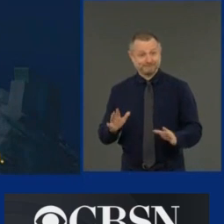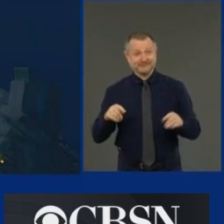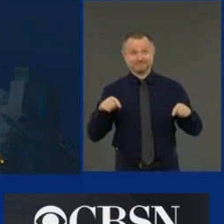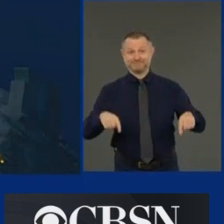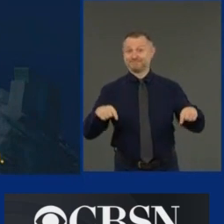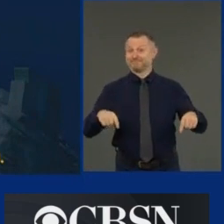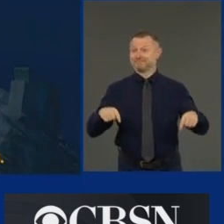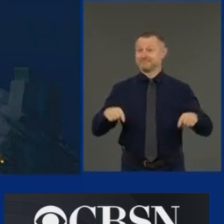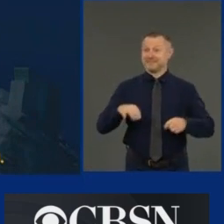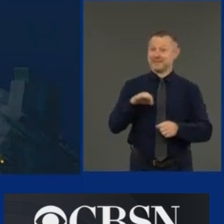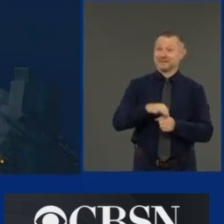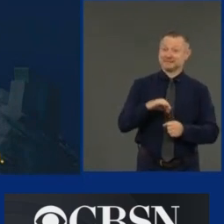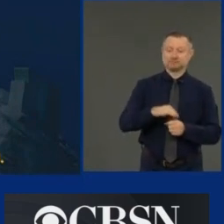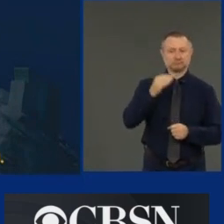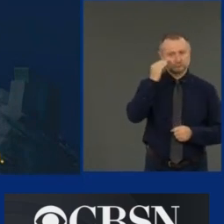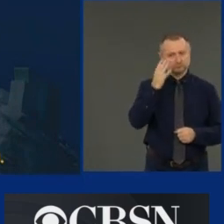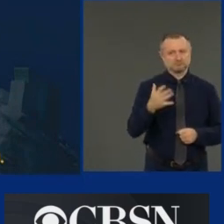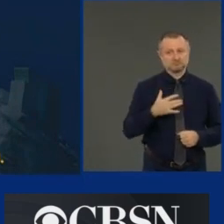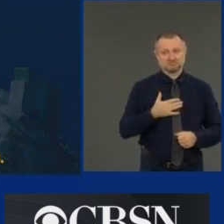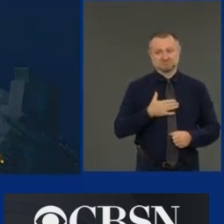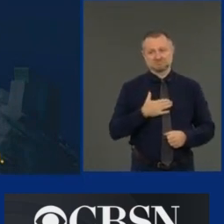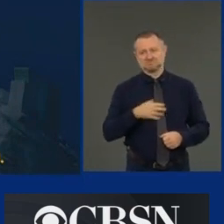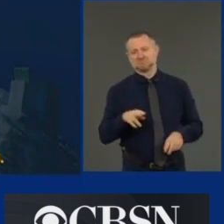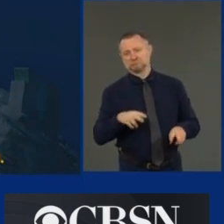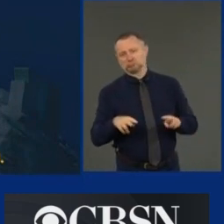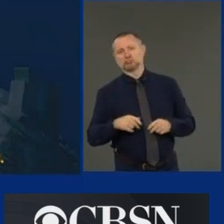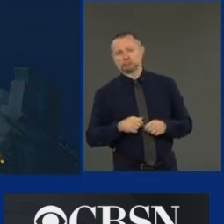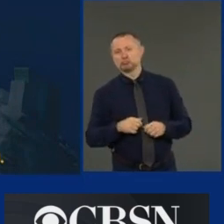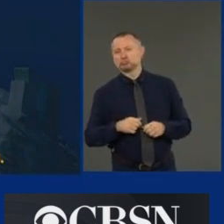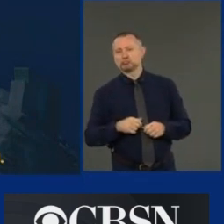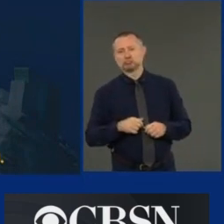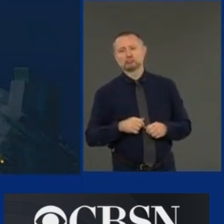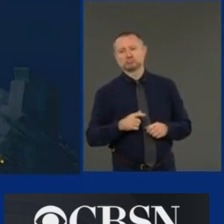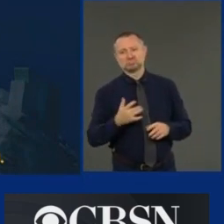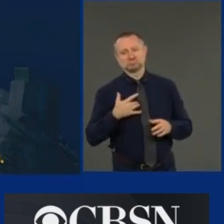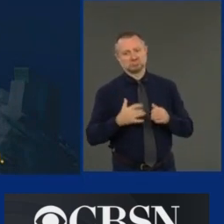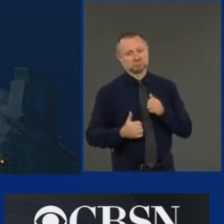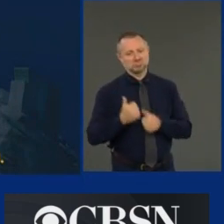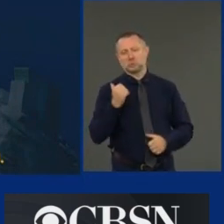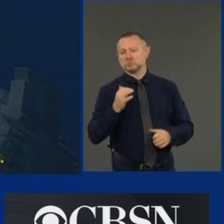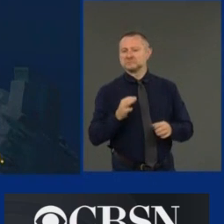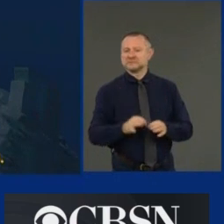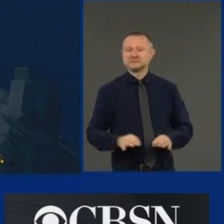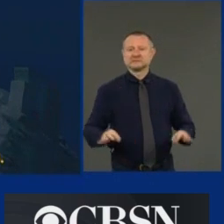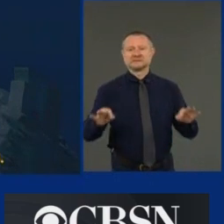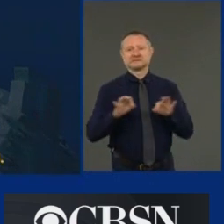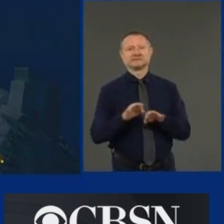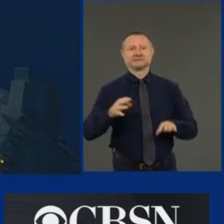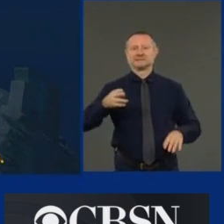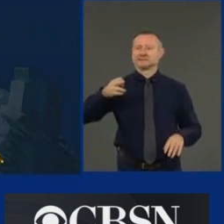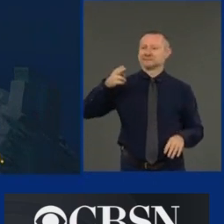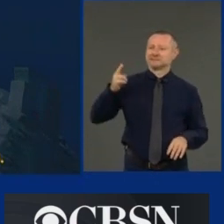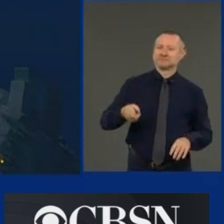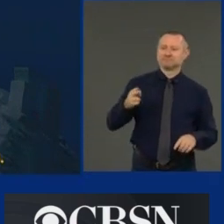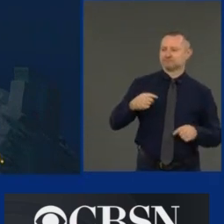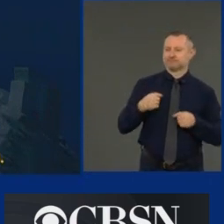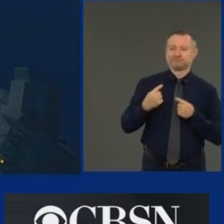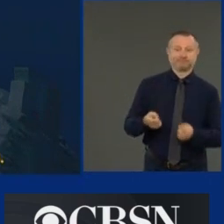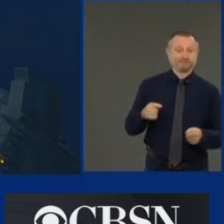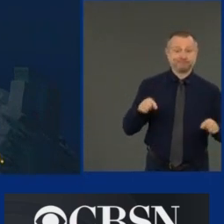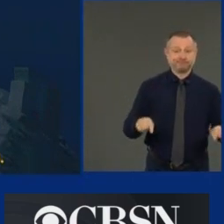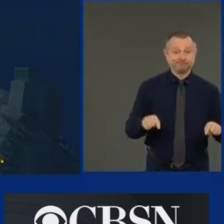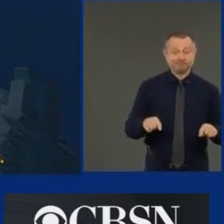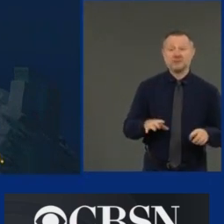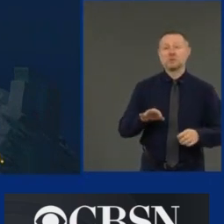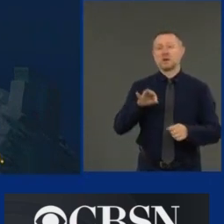be, I think, one of the most critical in modern history. It will be controversial.